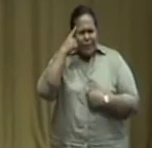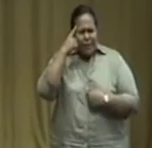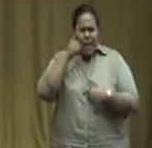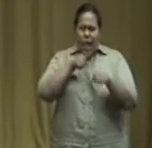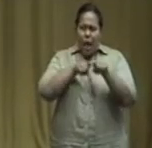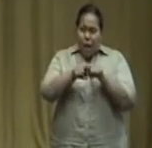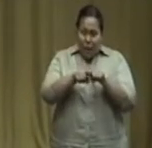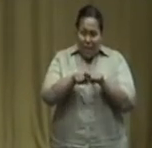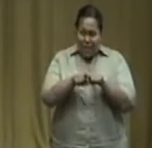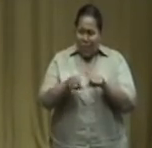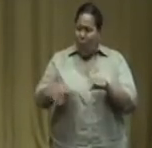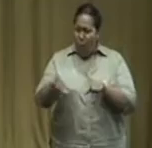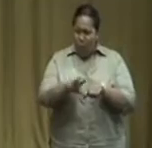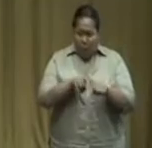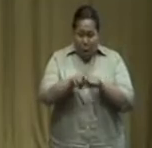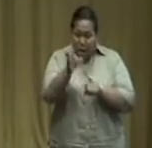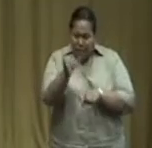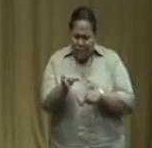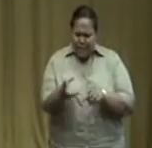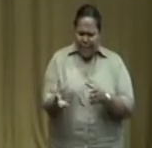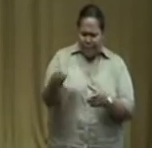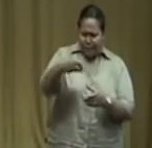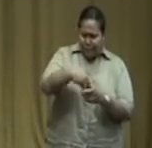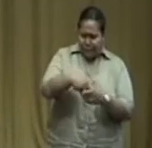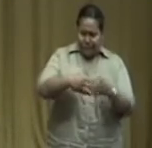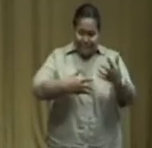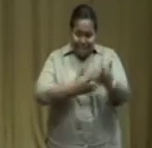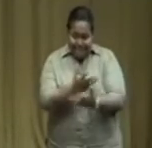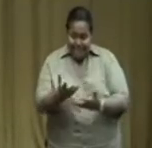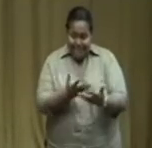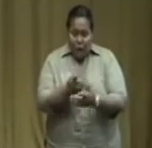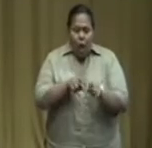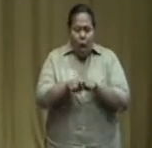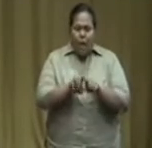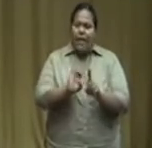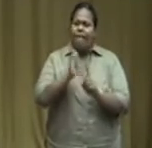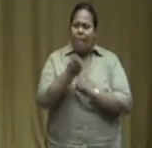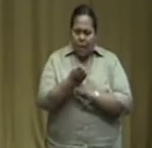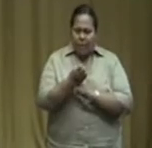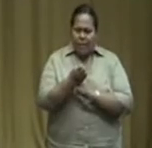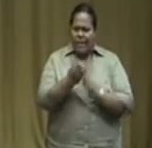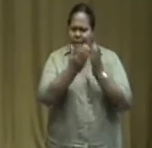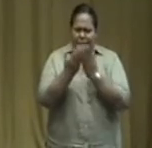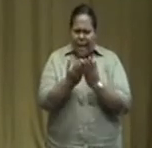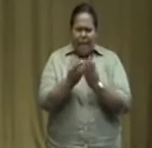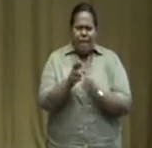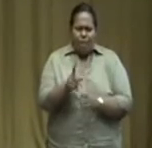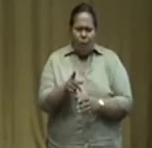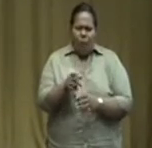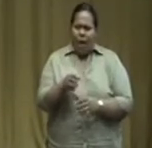learners engaging, or free learners engaging in a learning environment with learners studying for formal academic